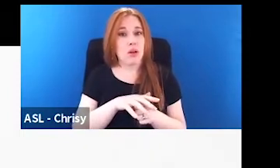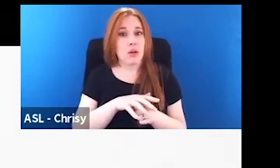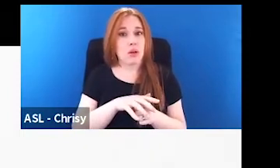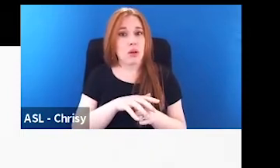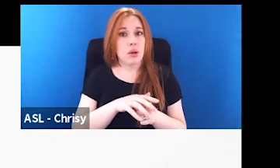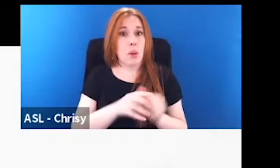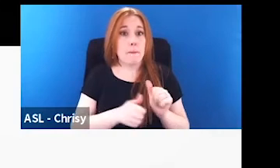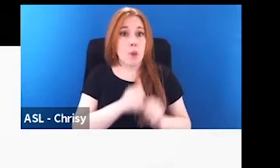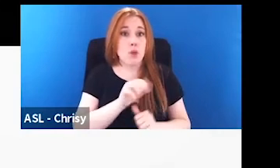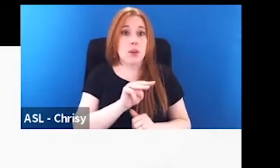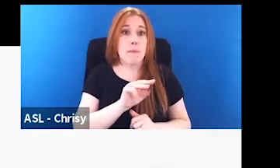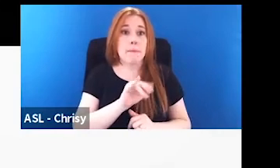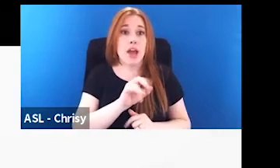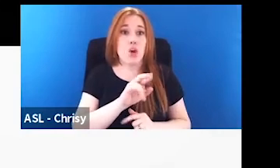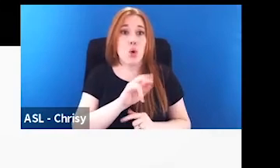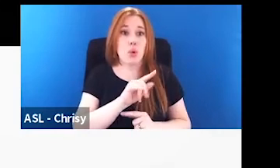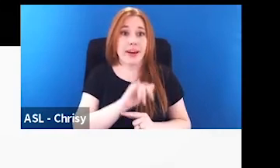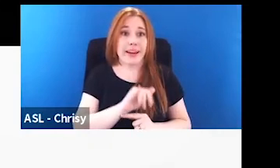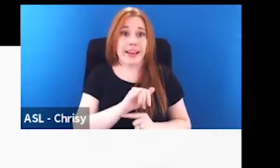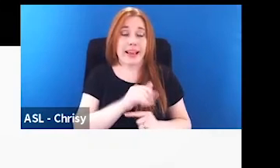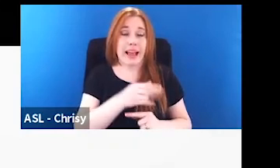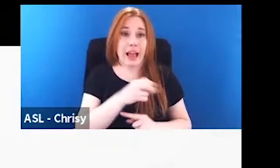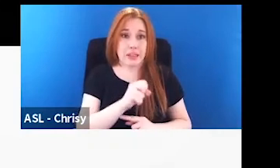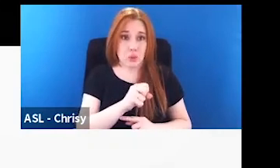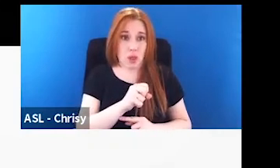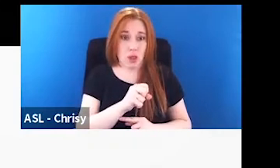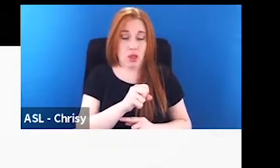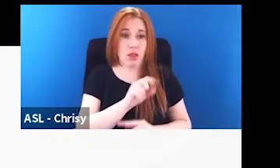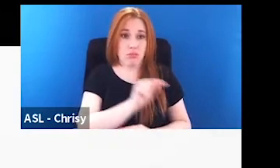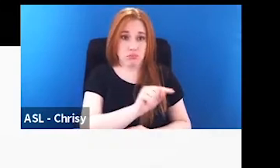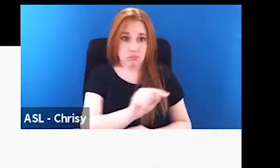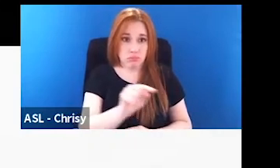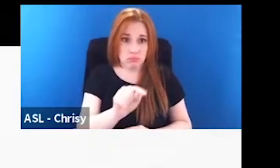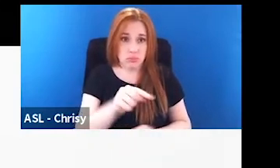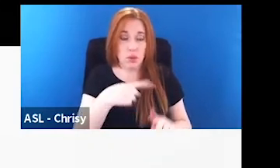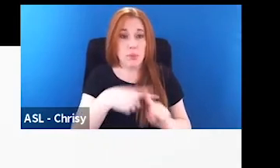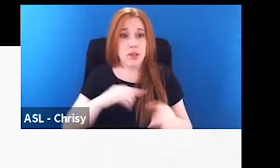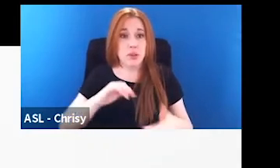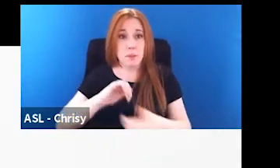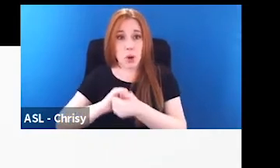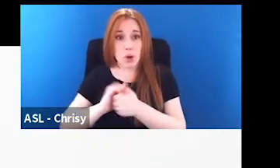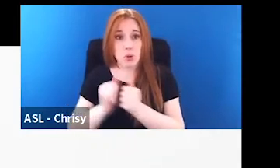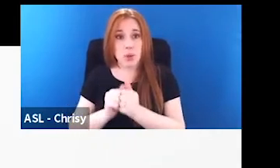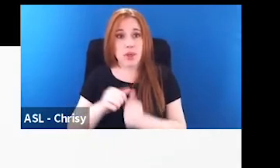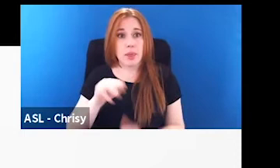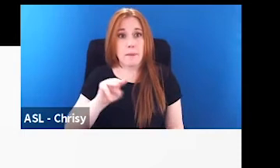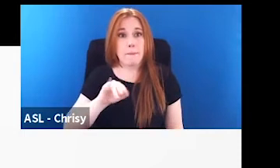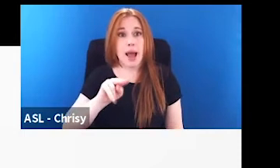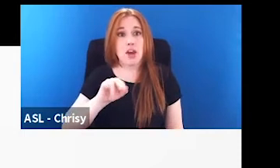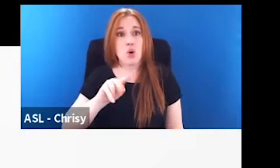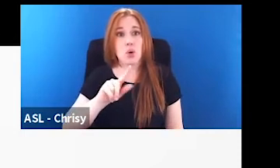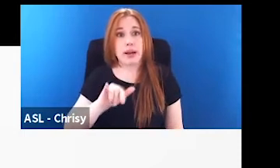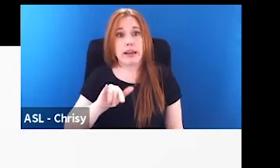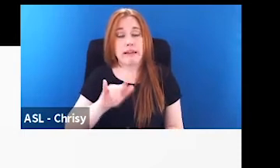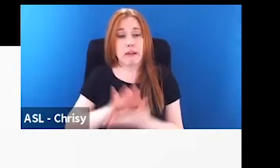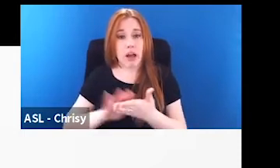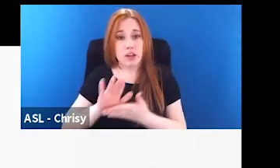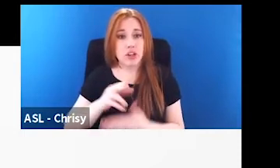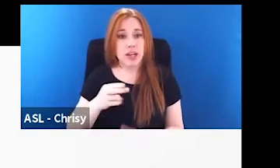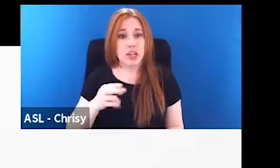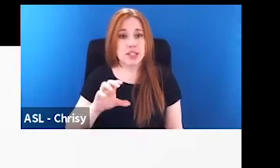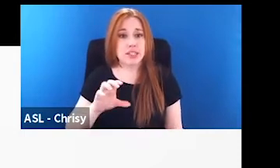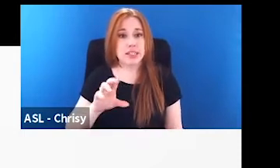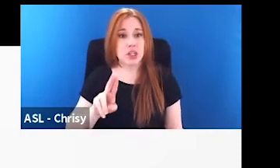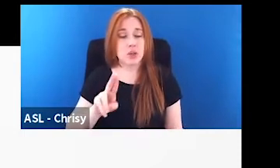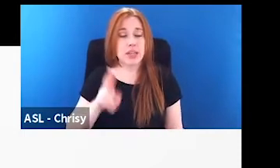predominantly minority high schools, also partnering with minority colleges, or HBCUs, which is historically